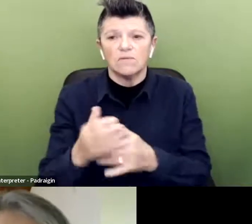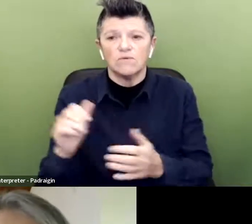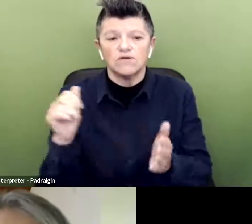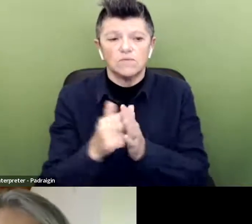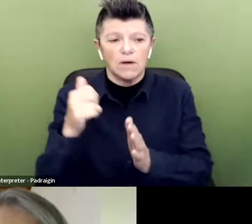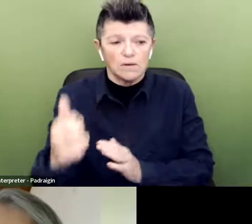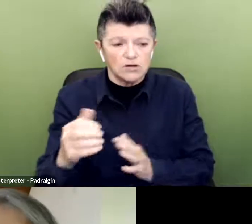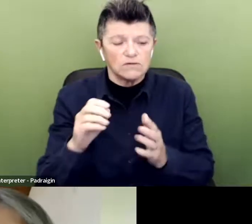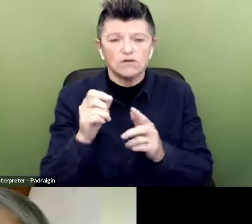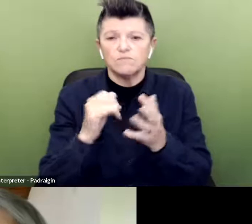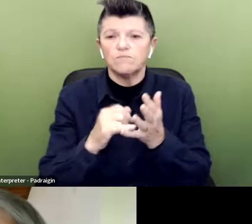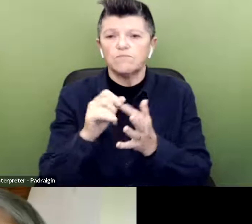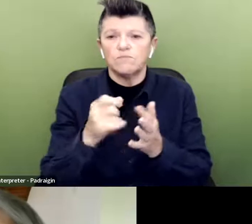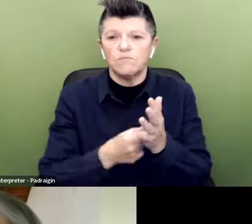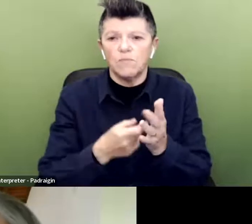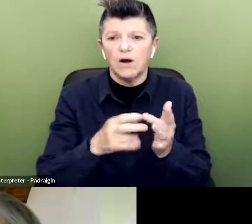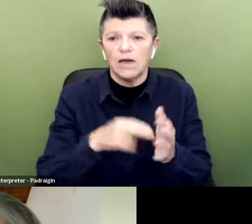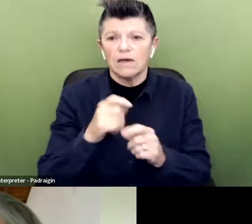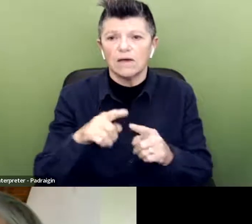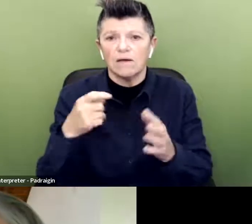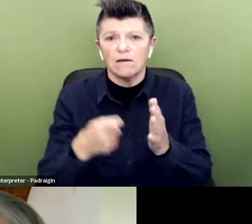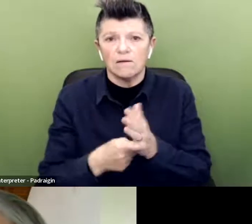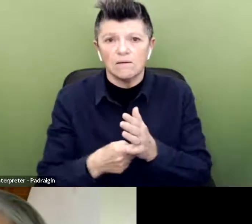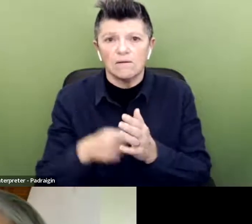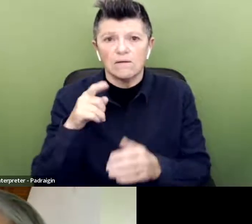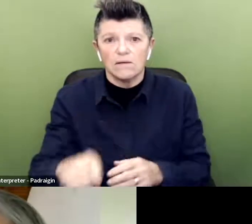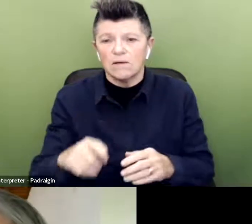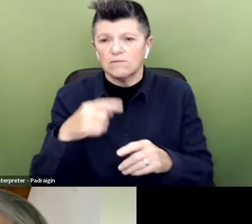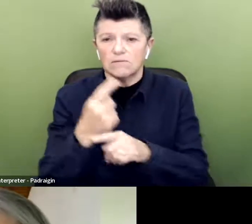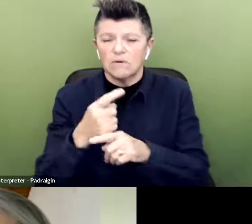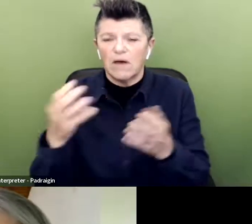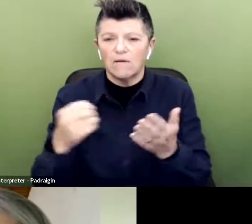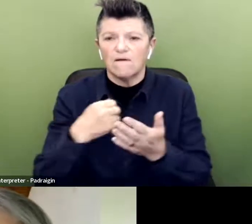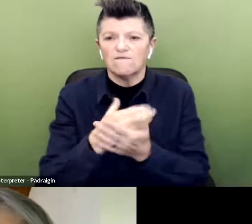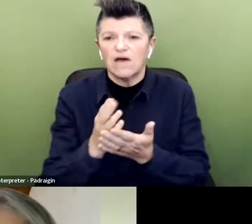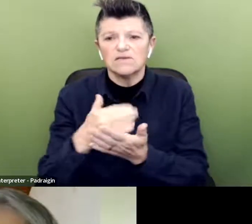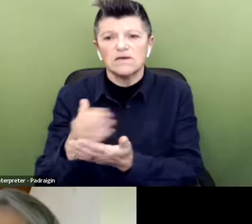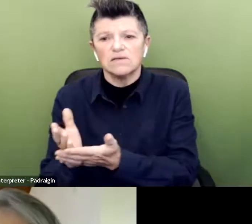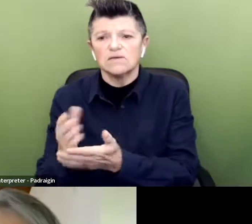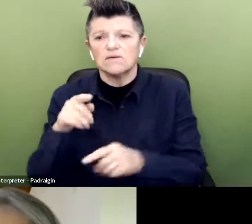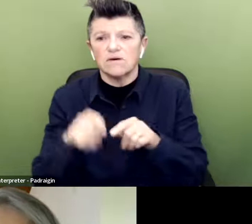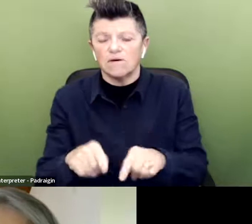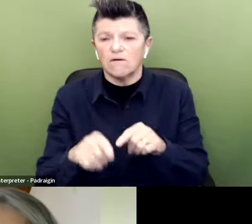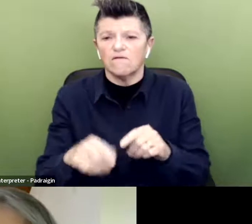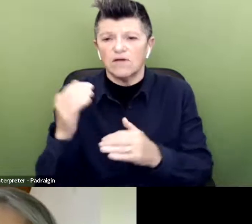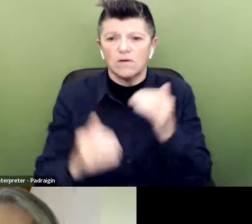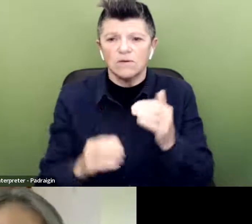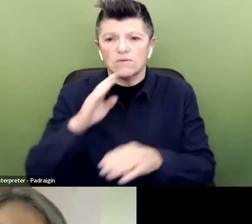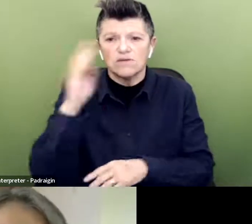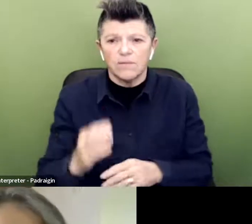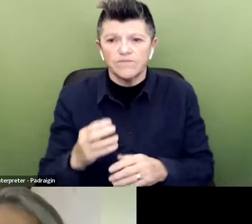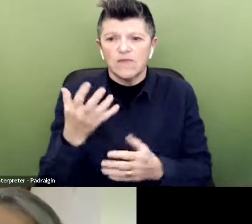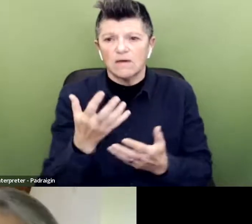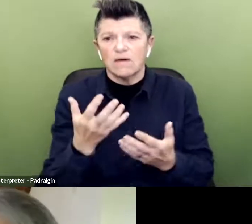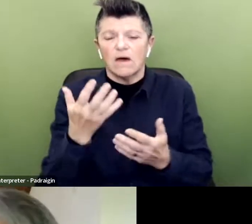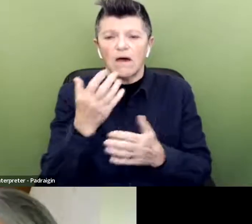Springer, which is called Paths of Inequality in Brazil, a half century of changes, where it's a